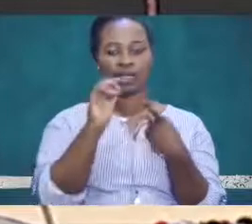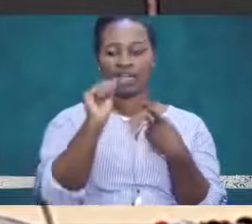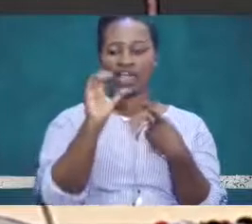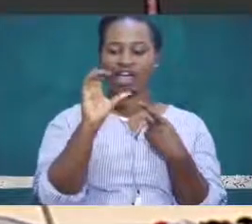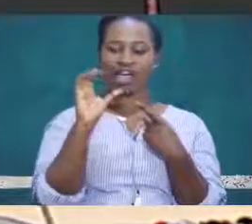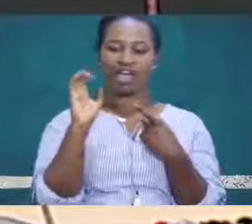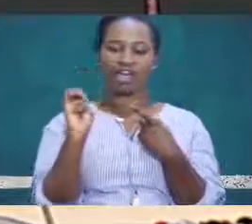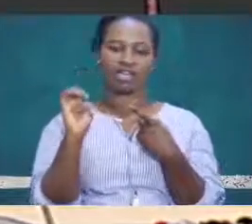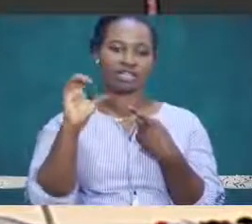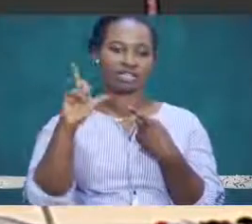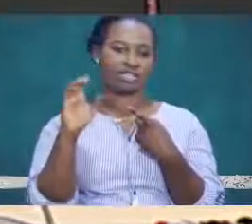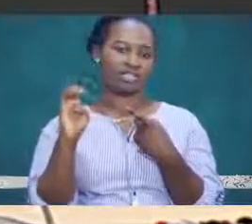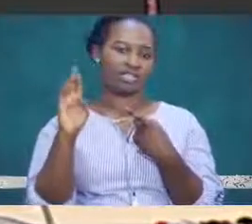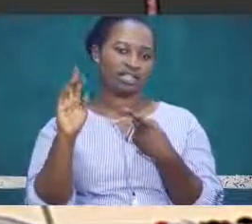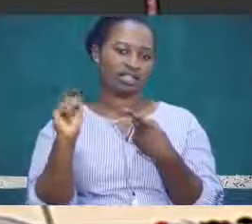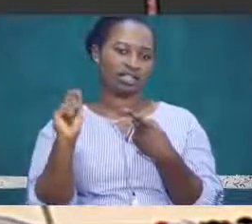acceleration,